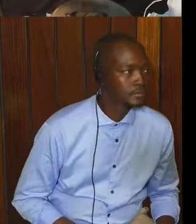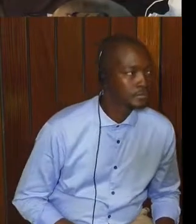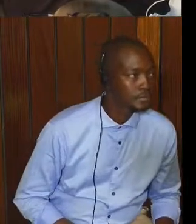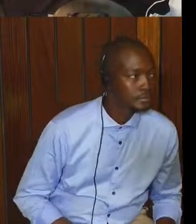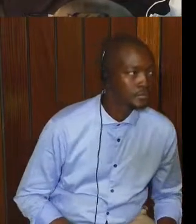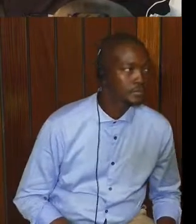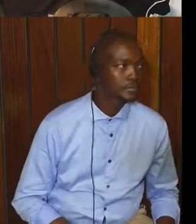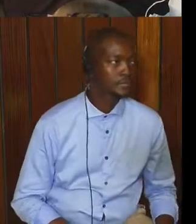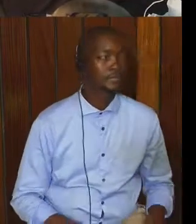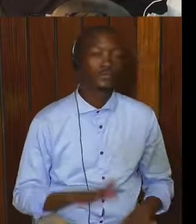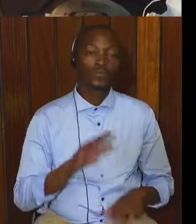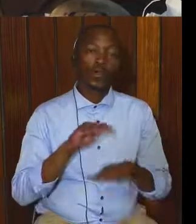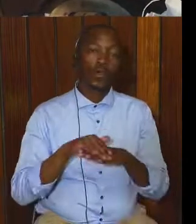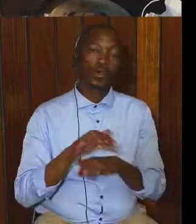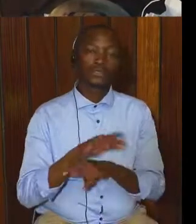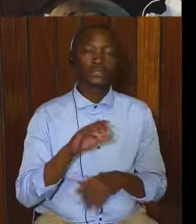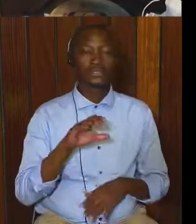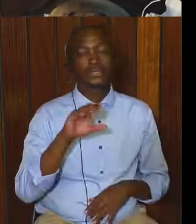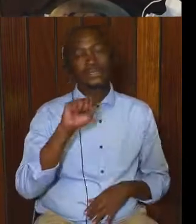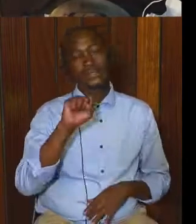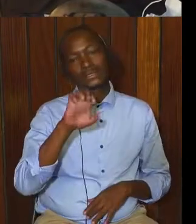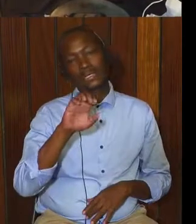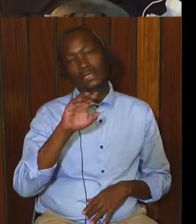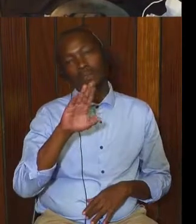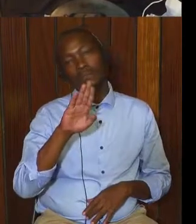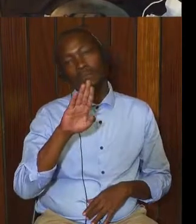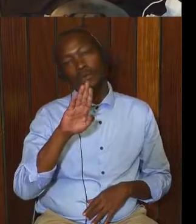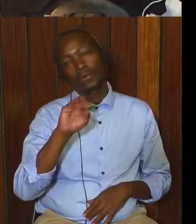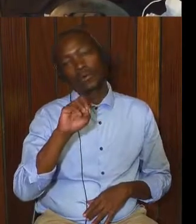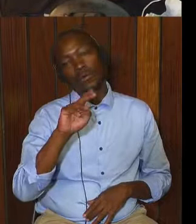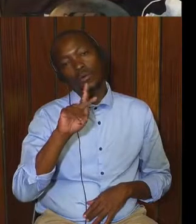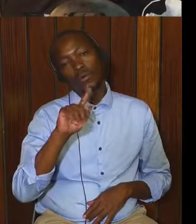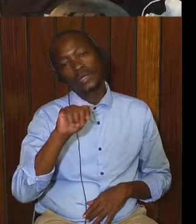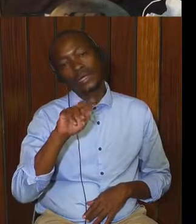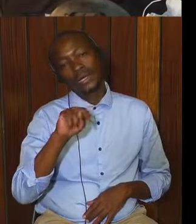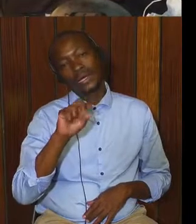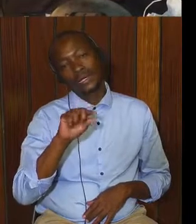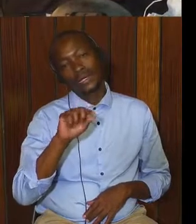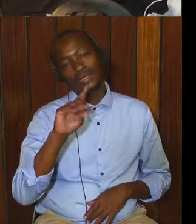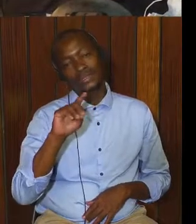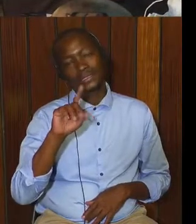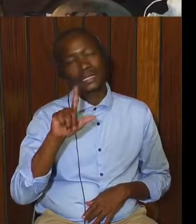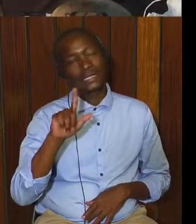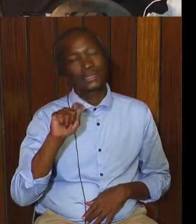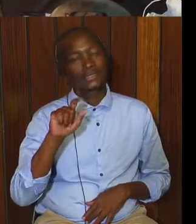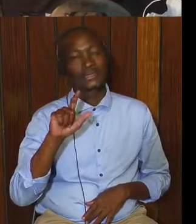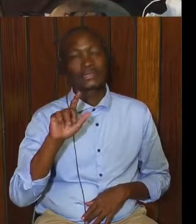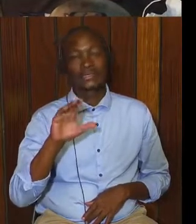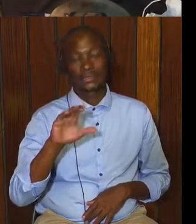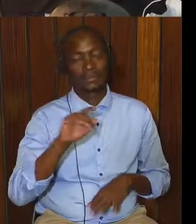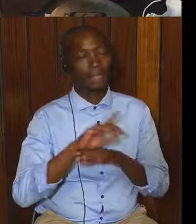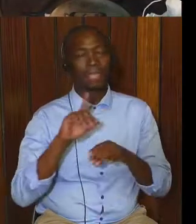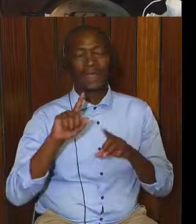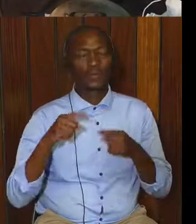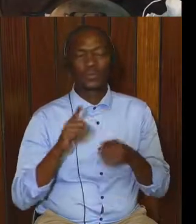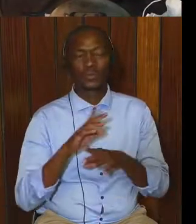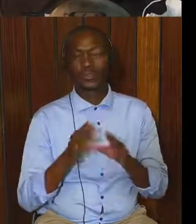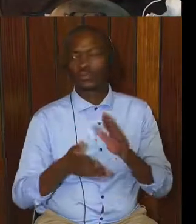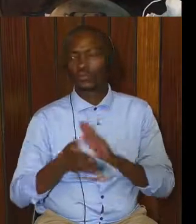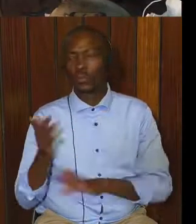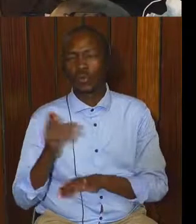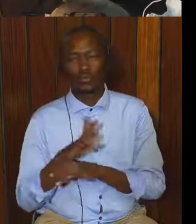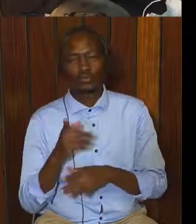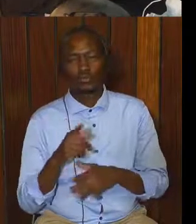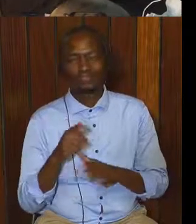On Sebokeng DLTC, I wouldn't want to go into the background. We all know that the project has